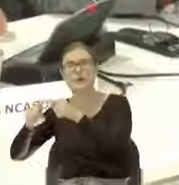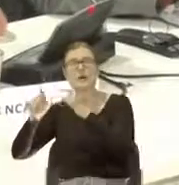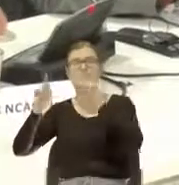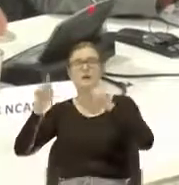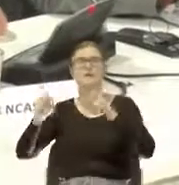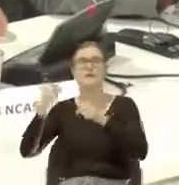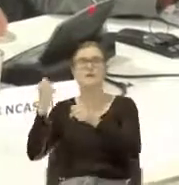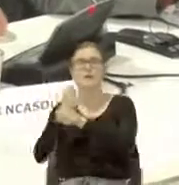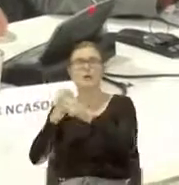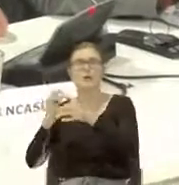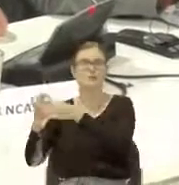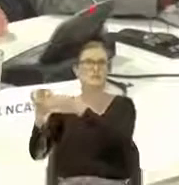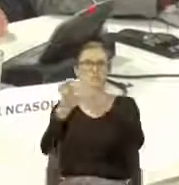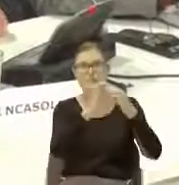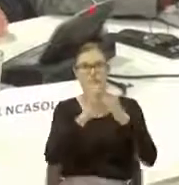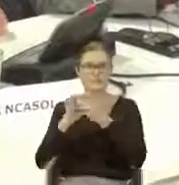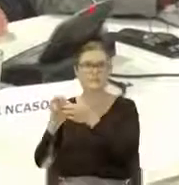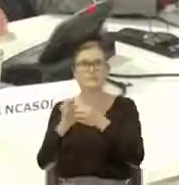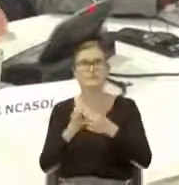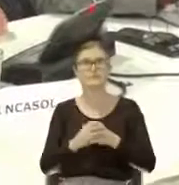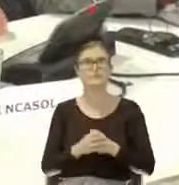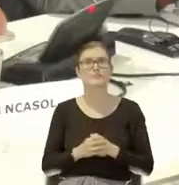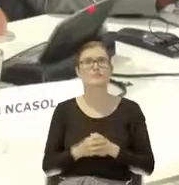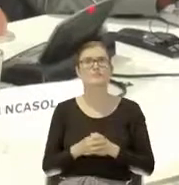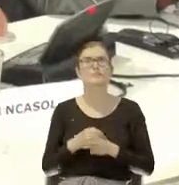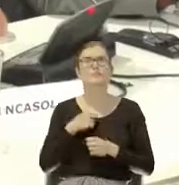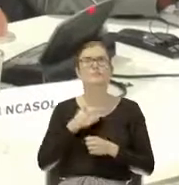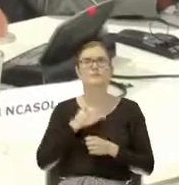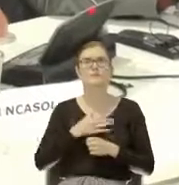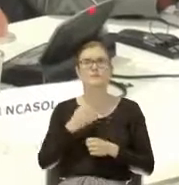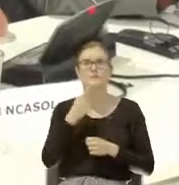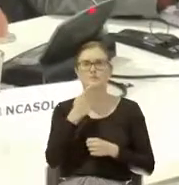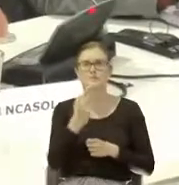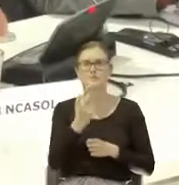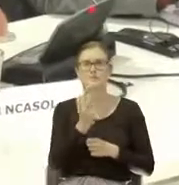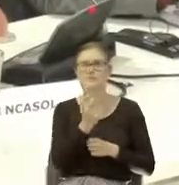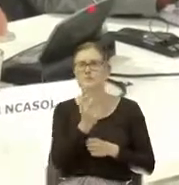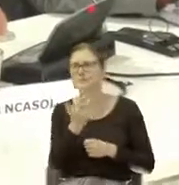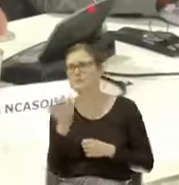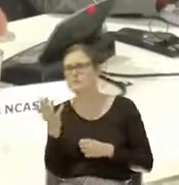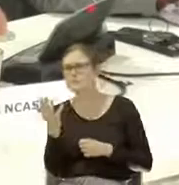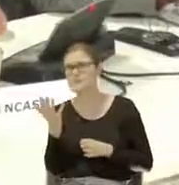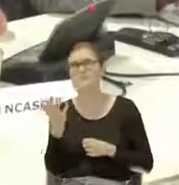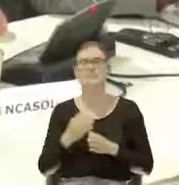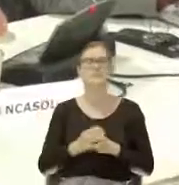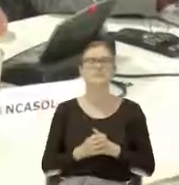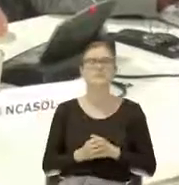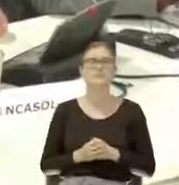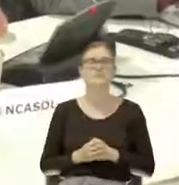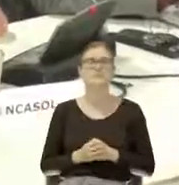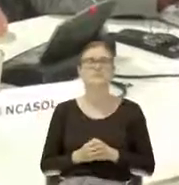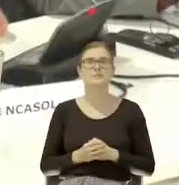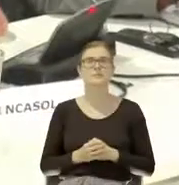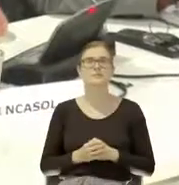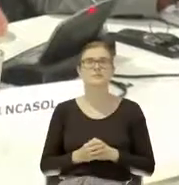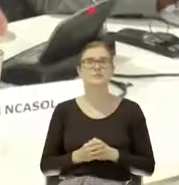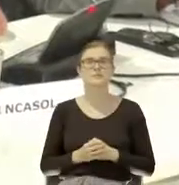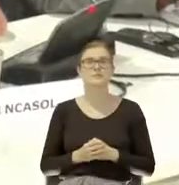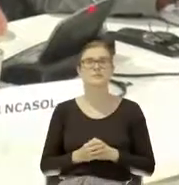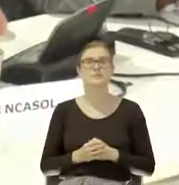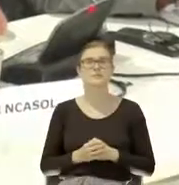of 100 economic areas have been developed to different uses: food, chemistry,